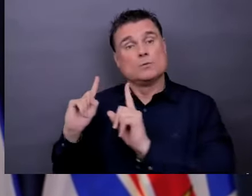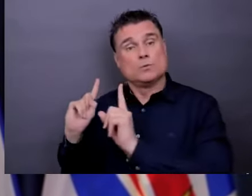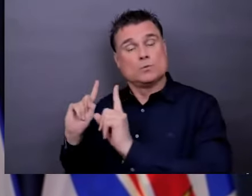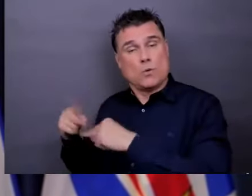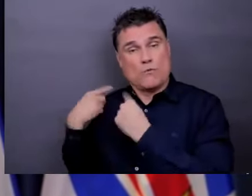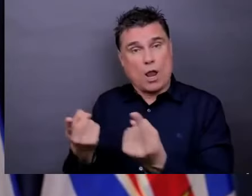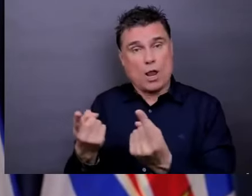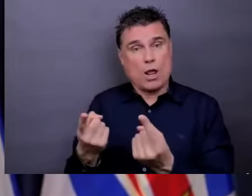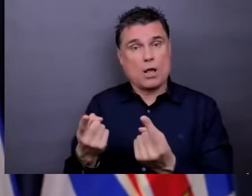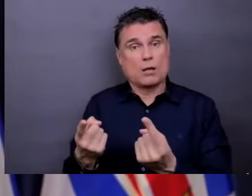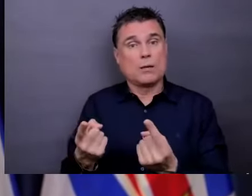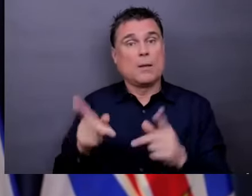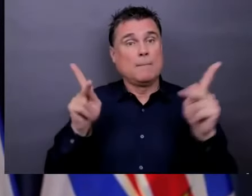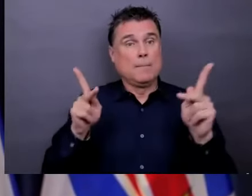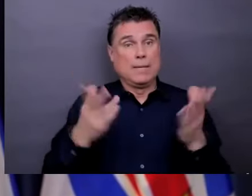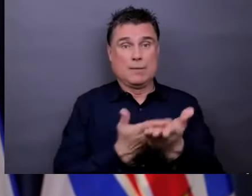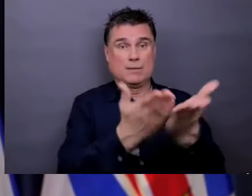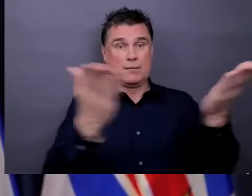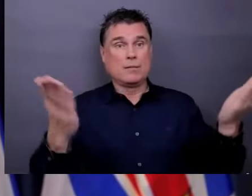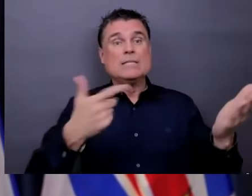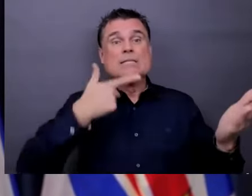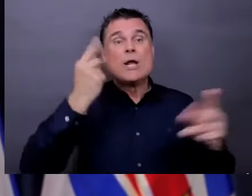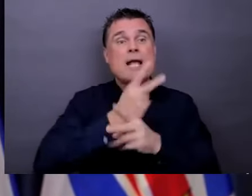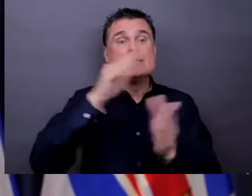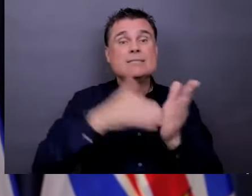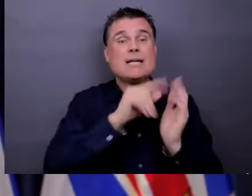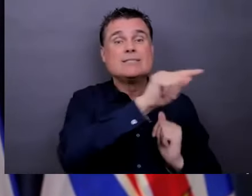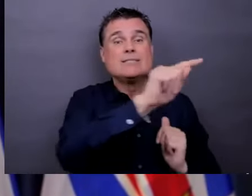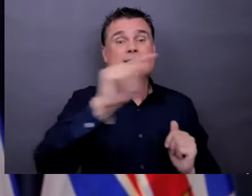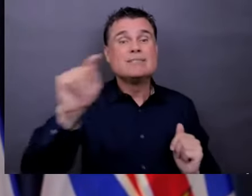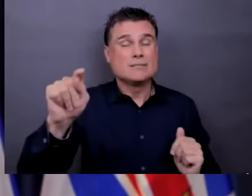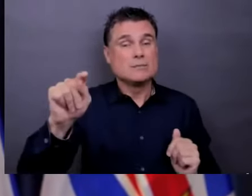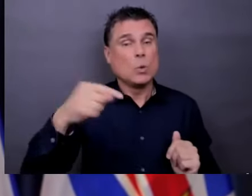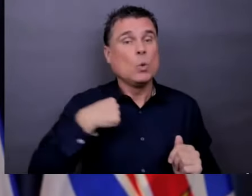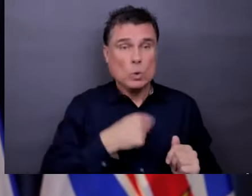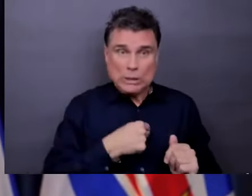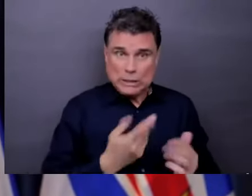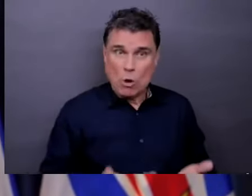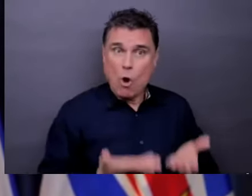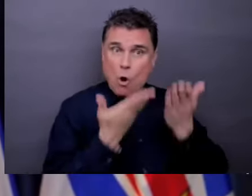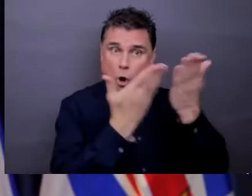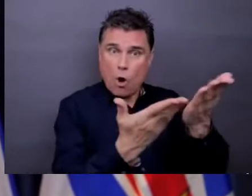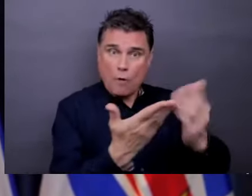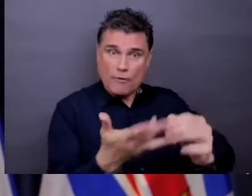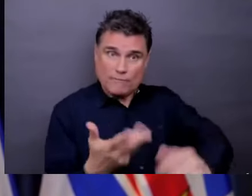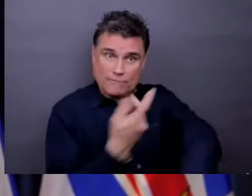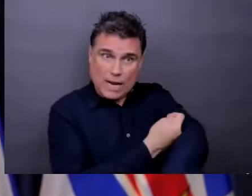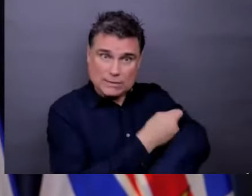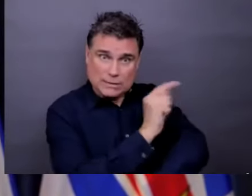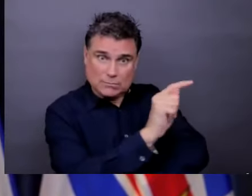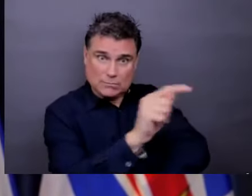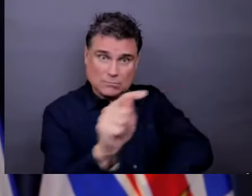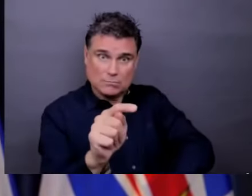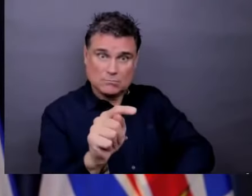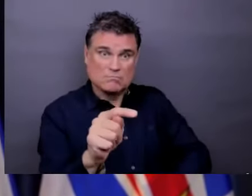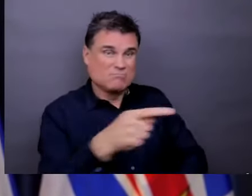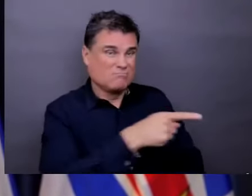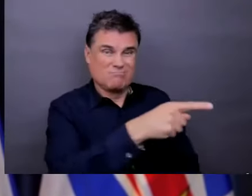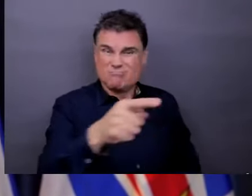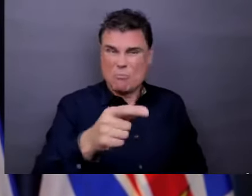Our total target in BC for long-term care staff was initially 37,000, is now 39,000, and obviously